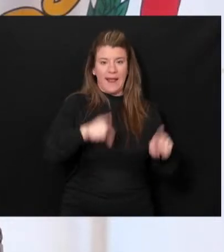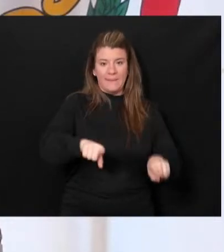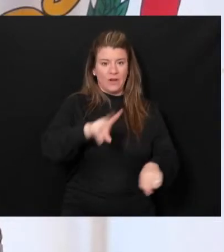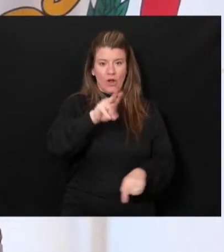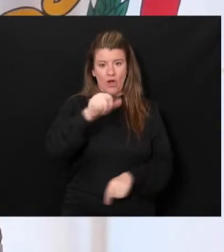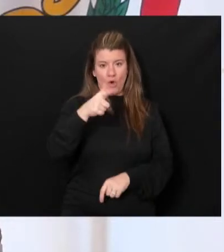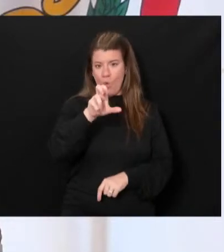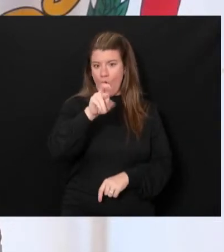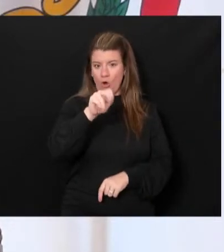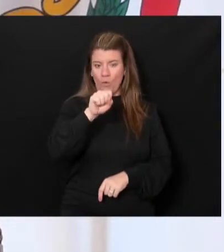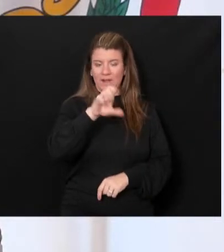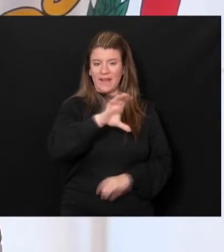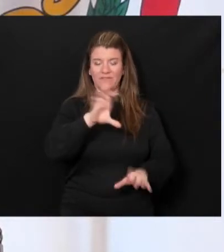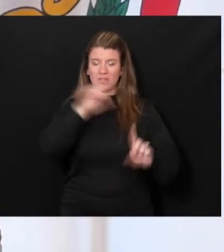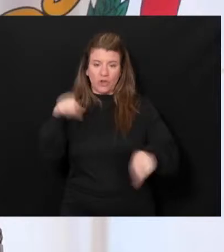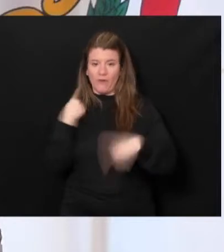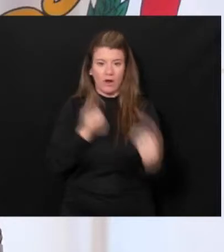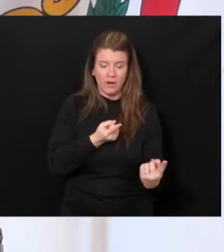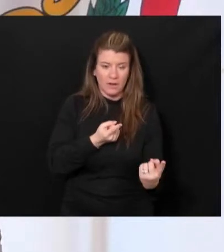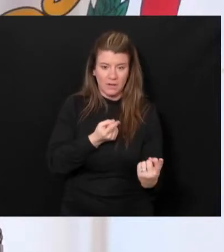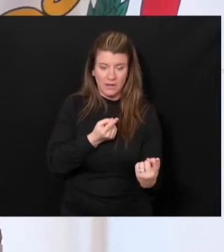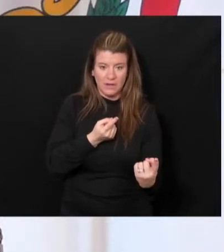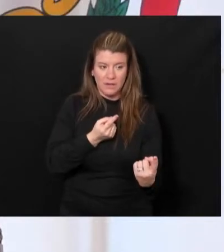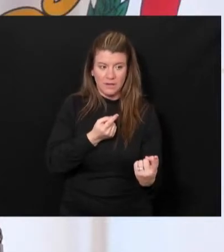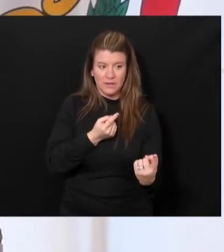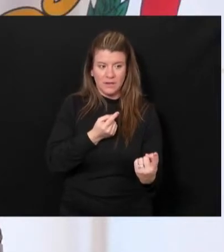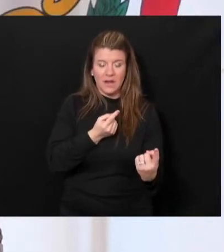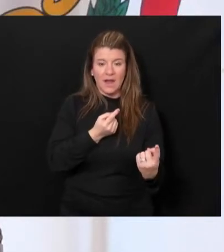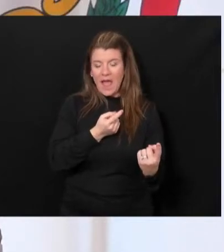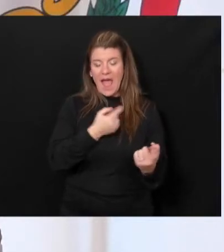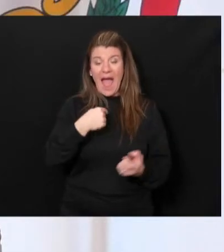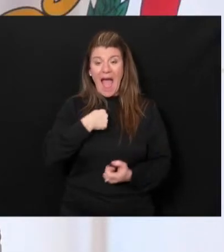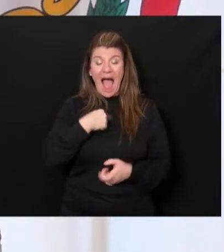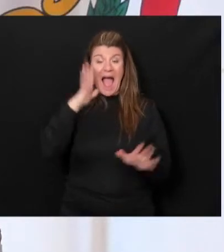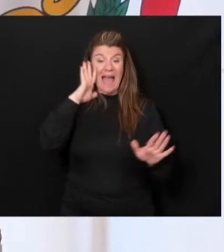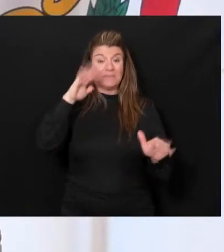Walgreens has already been doing, and I